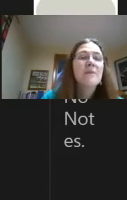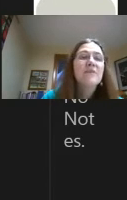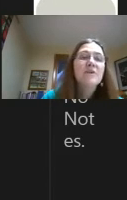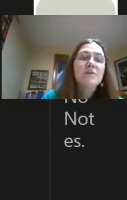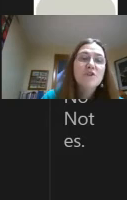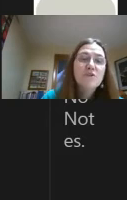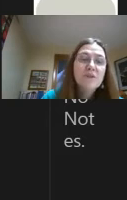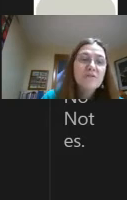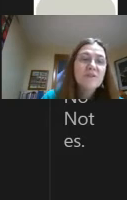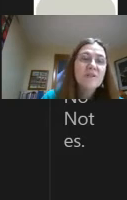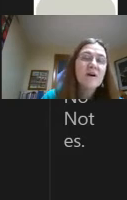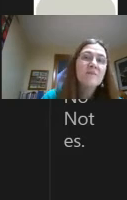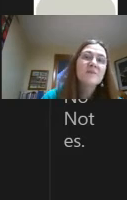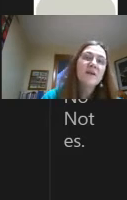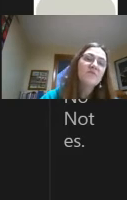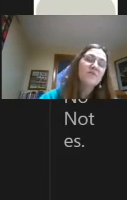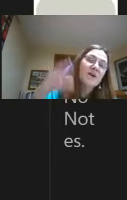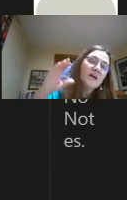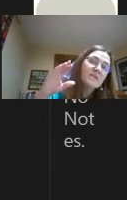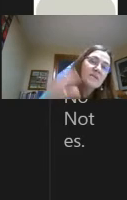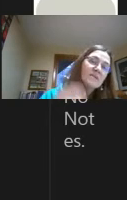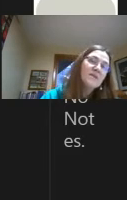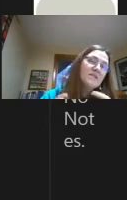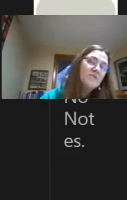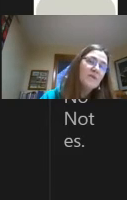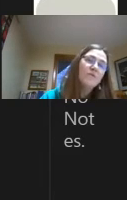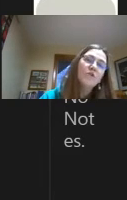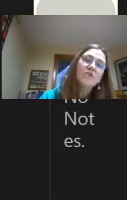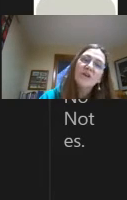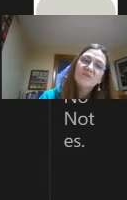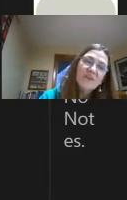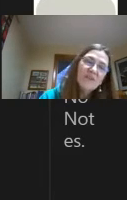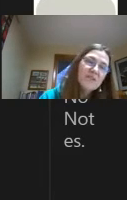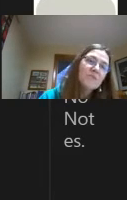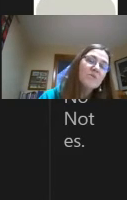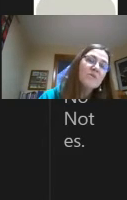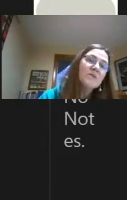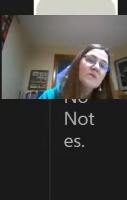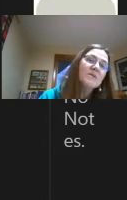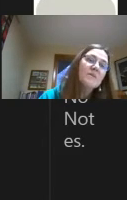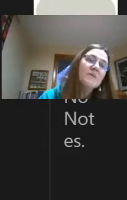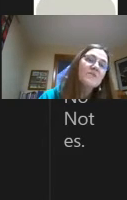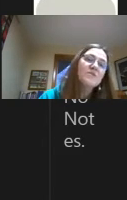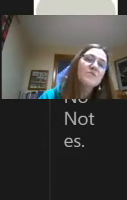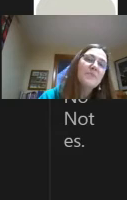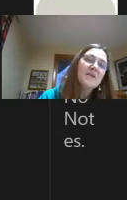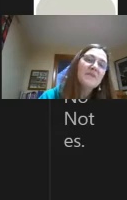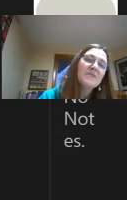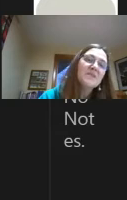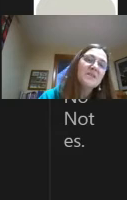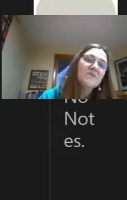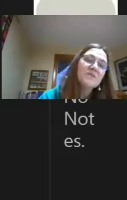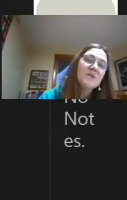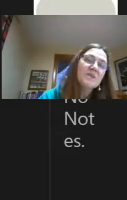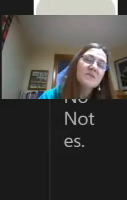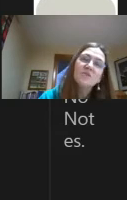protein. They're going to mature at different times. They have different heights. Orchard grass, very deeply rooted. So there's benefits